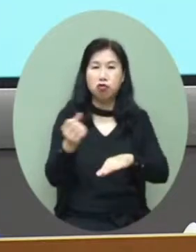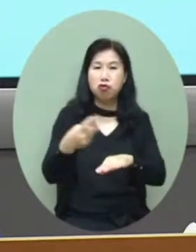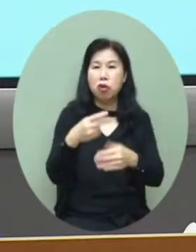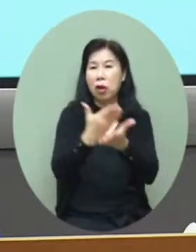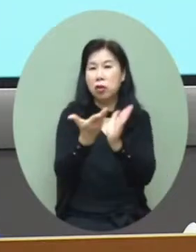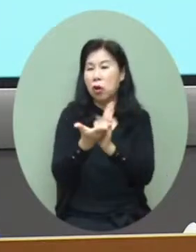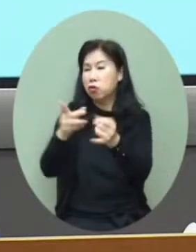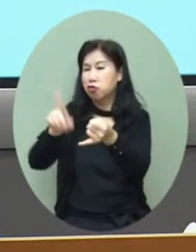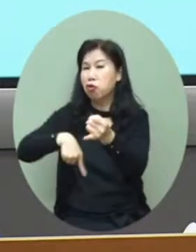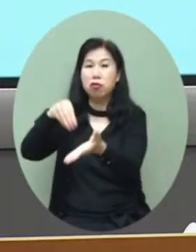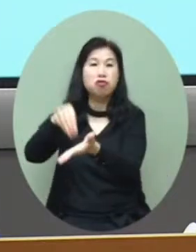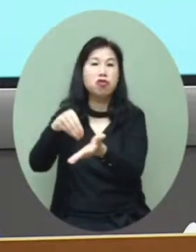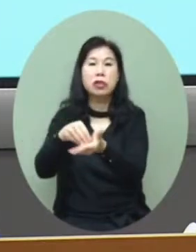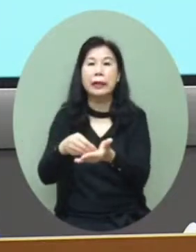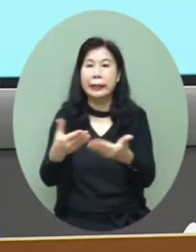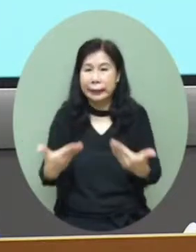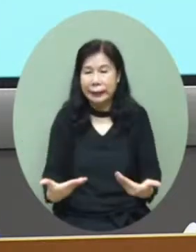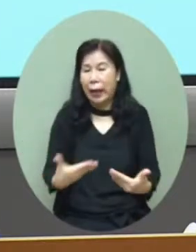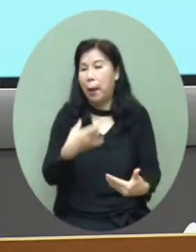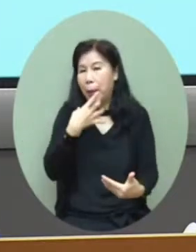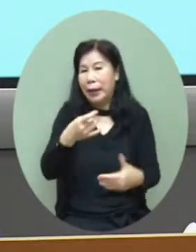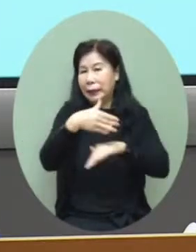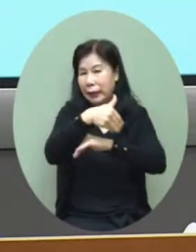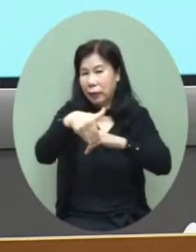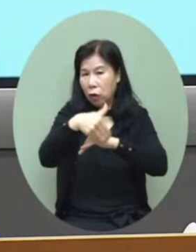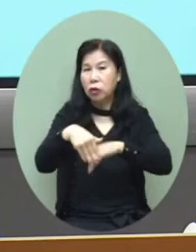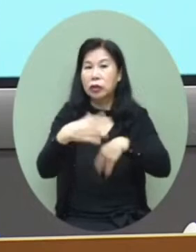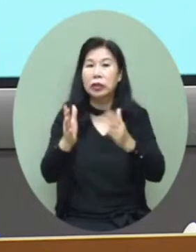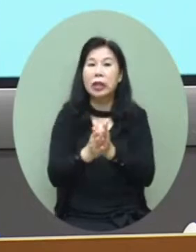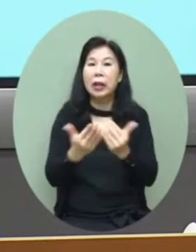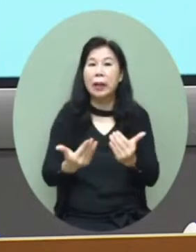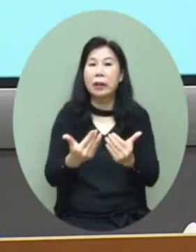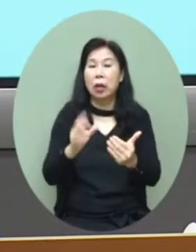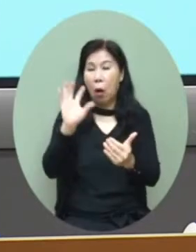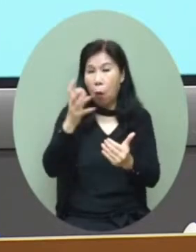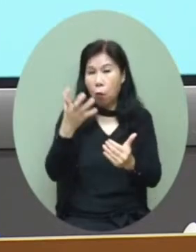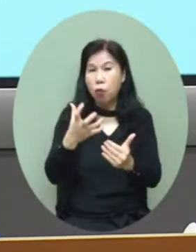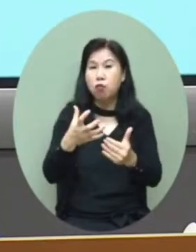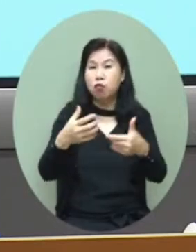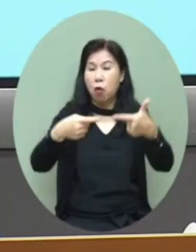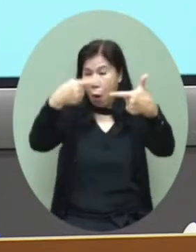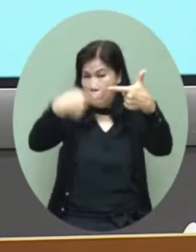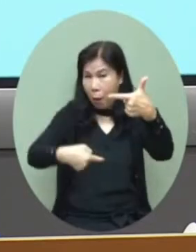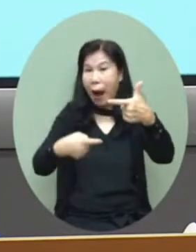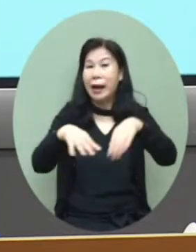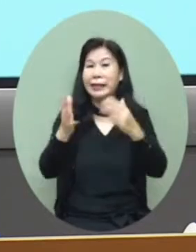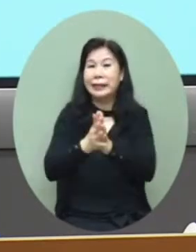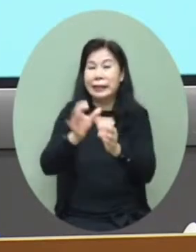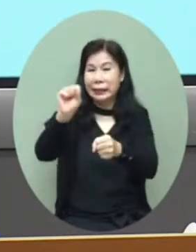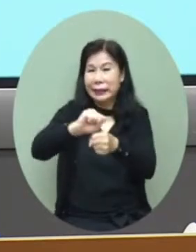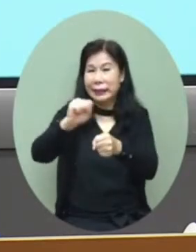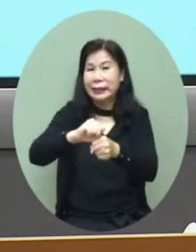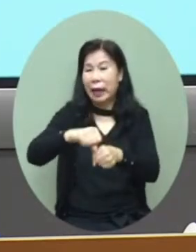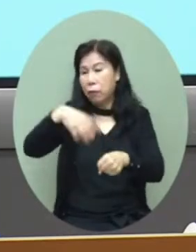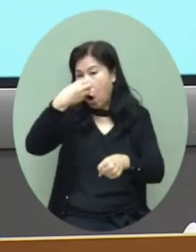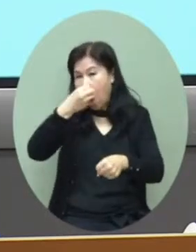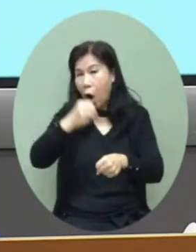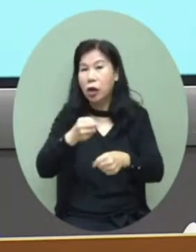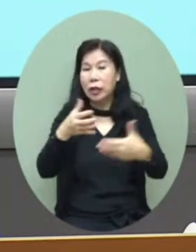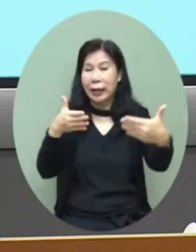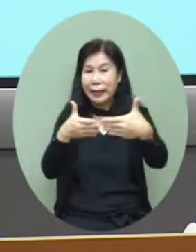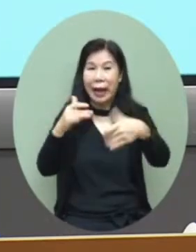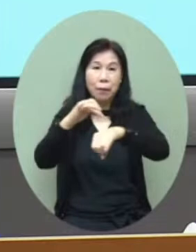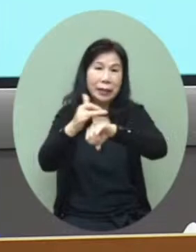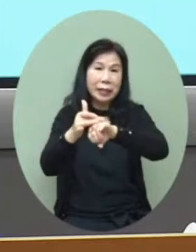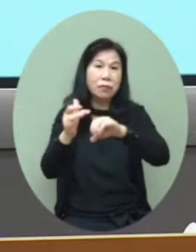So we don't have the statistic or the basis for us to make that decision to extend the yellow coat to